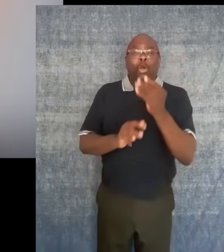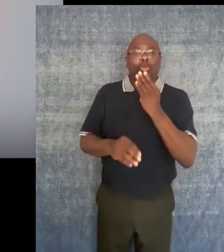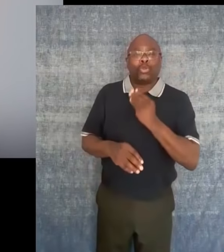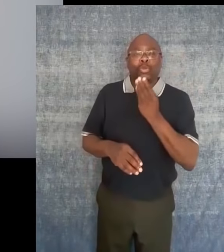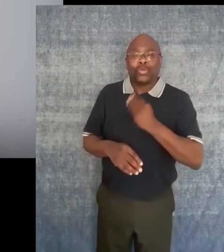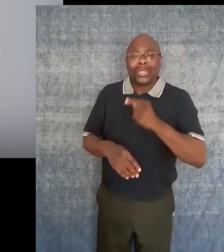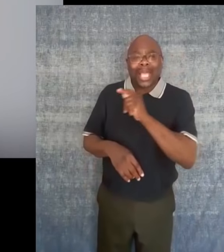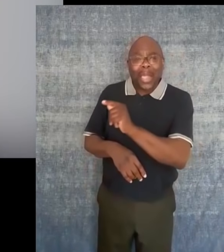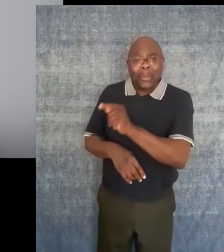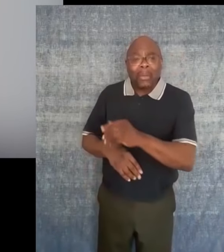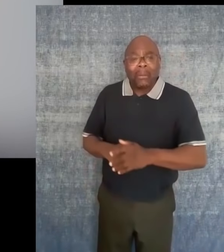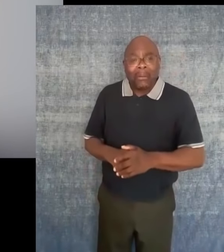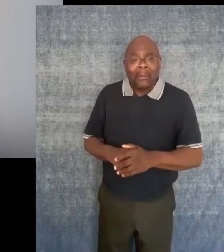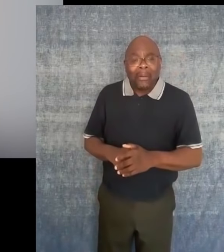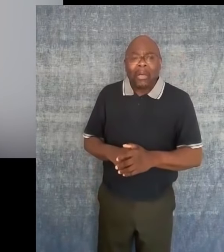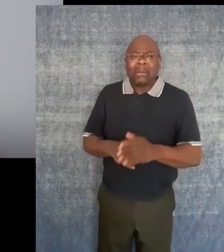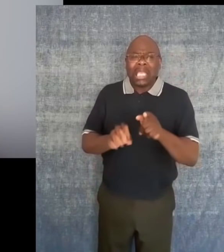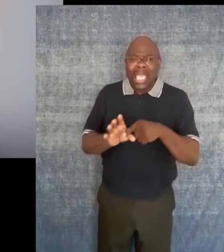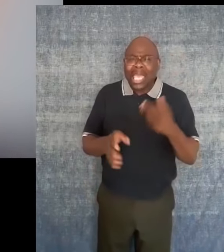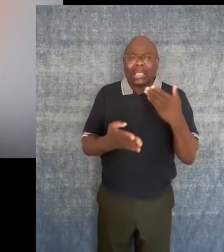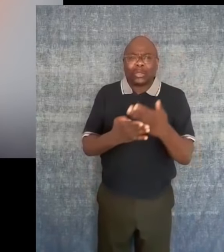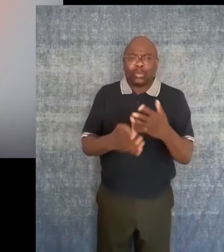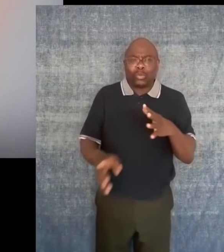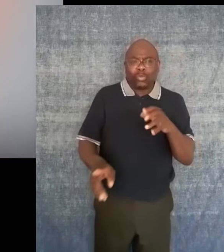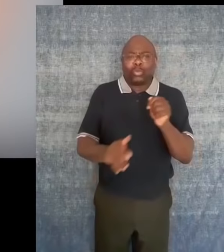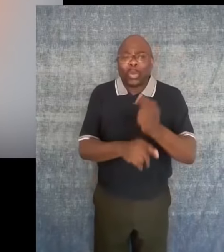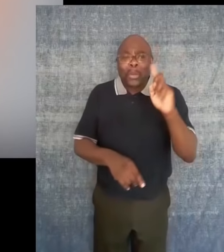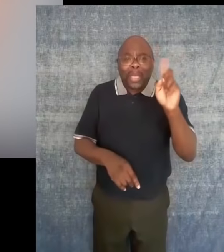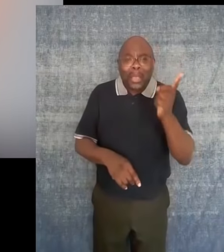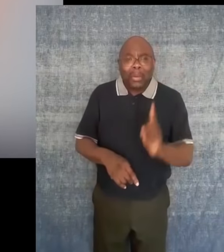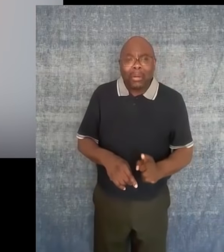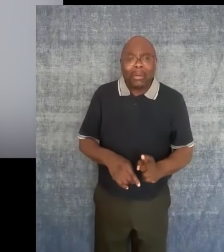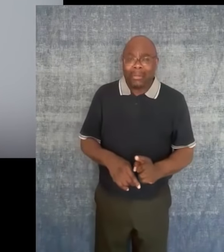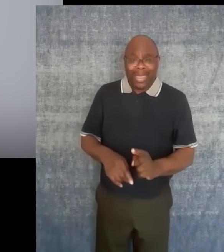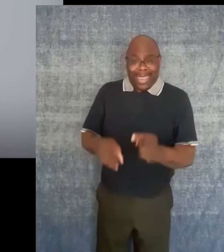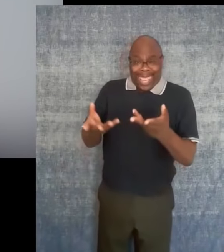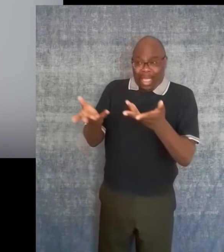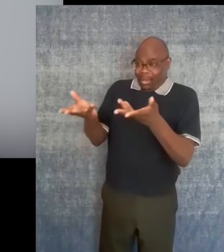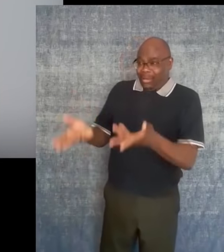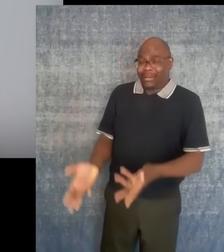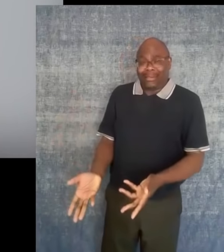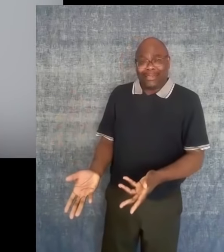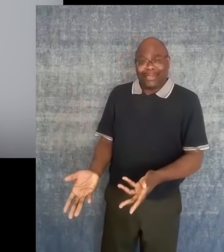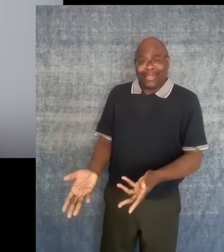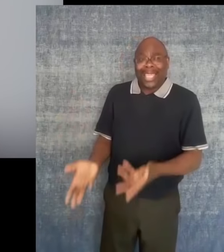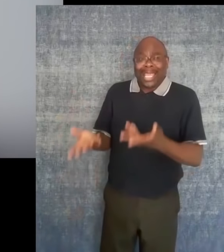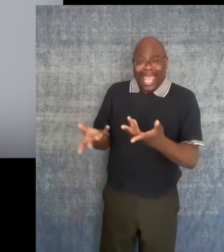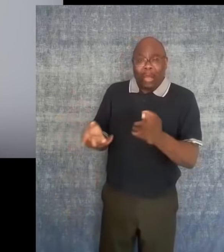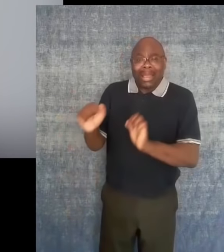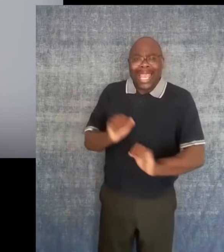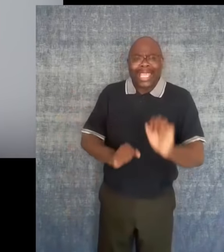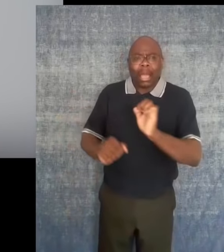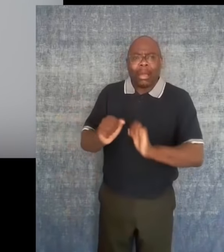him over the years to reach people. And here he is, now a cleaner,